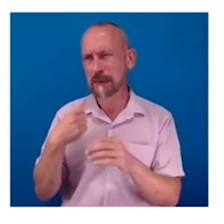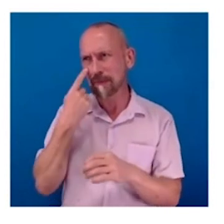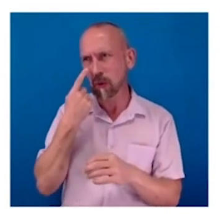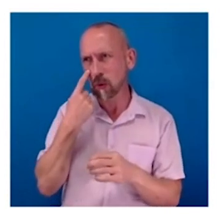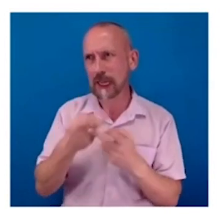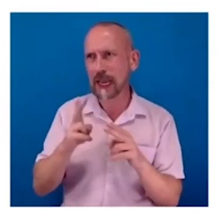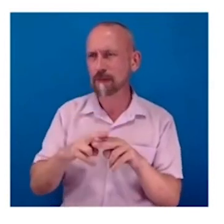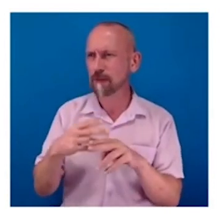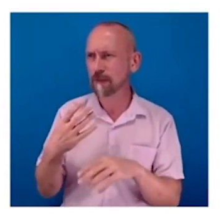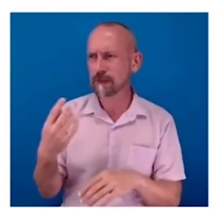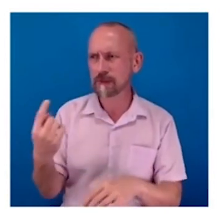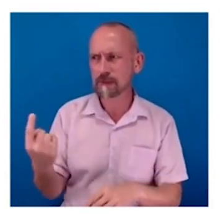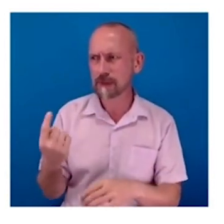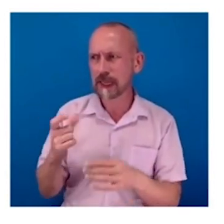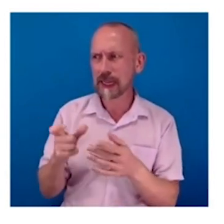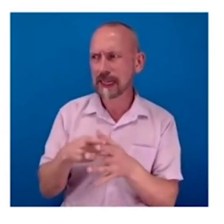Catherine can send me something if there is any.